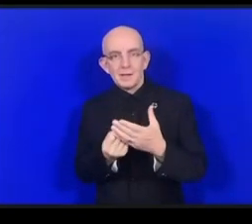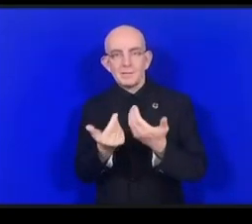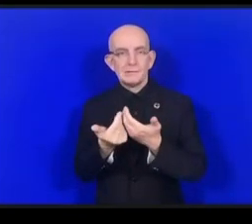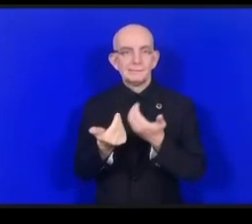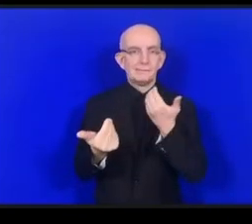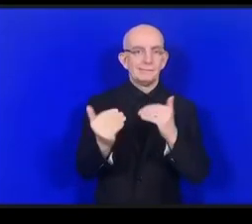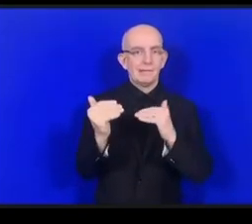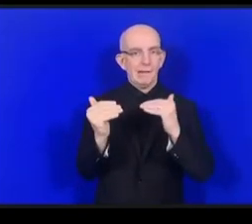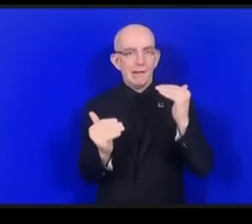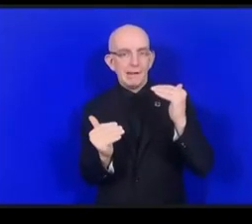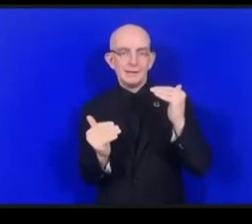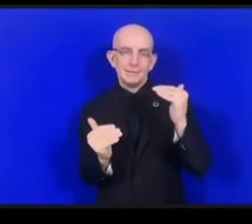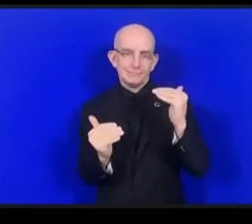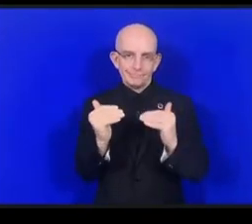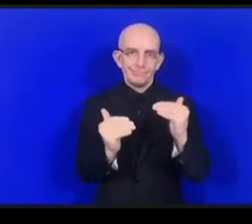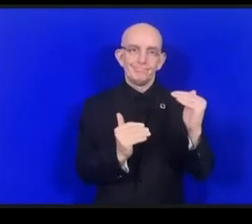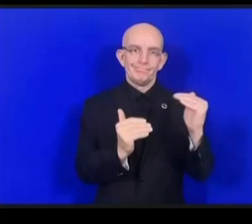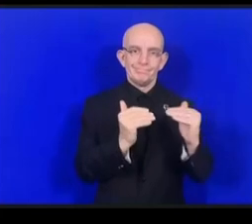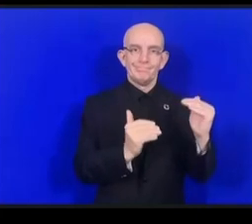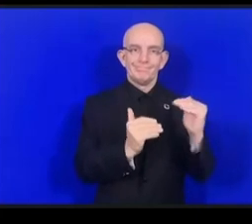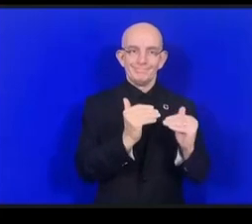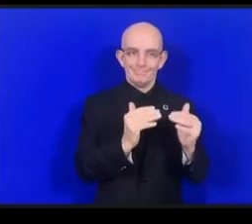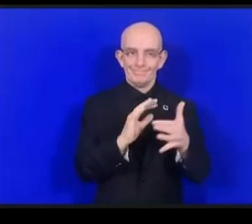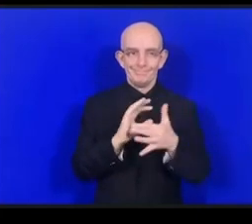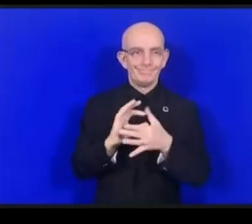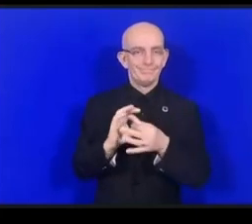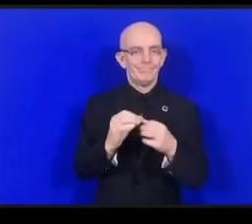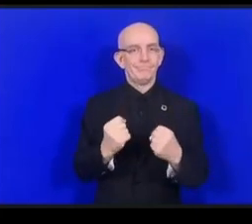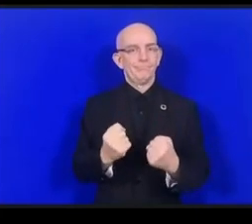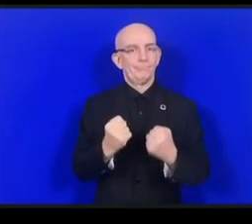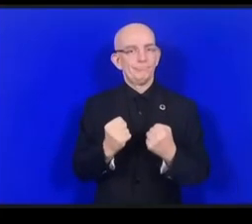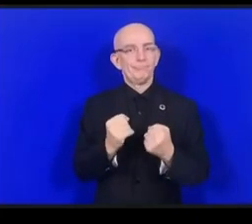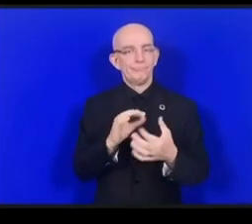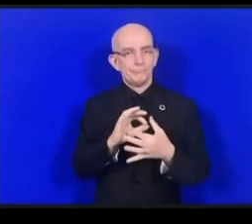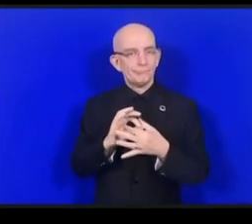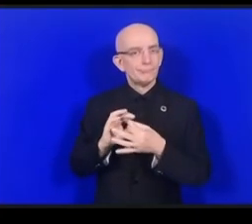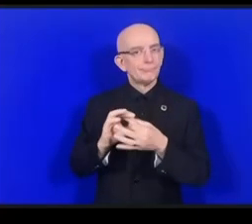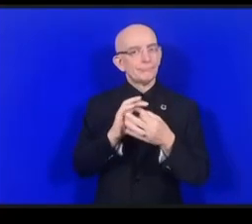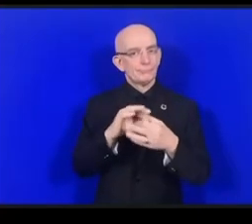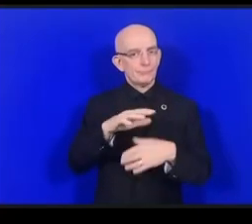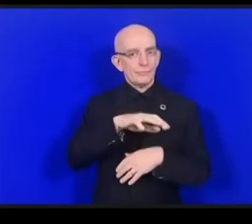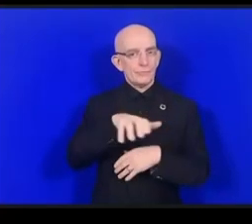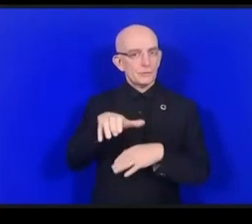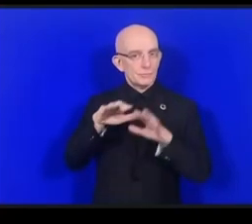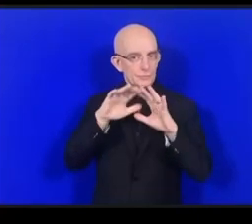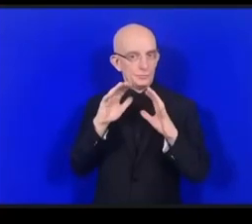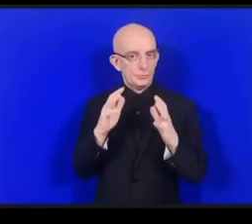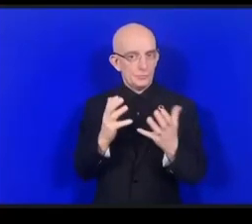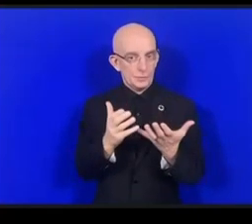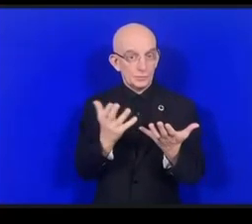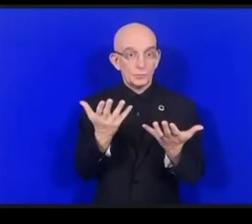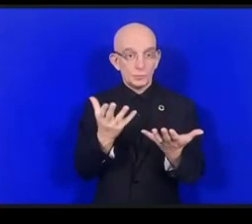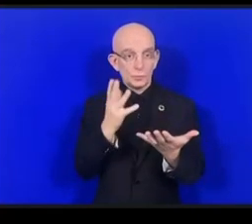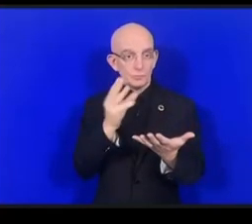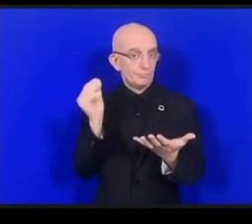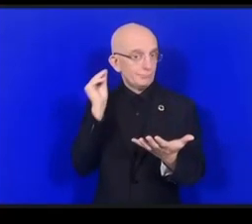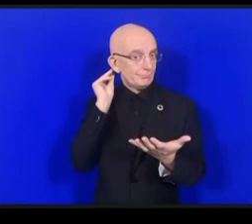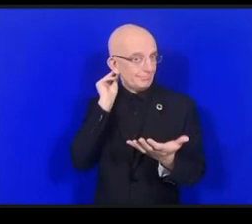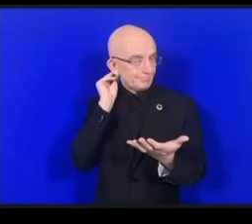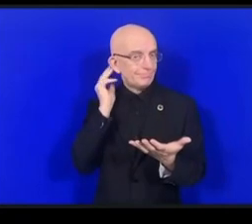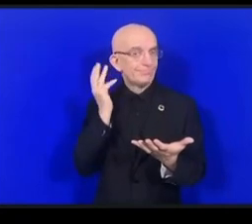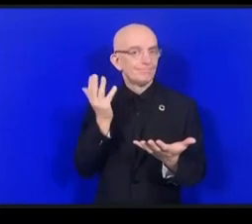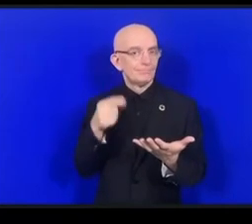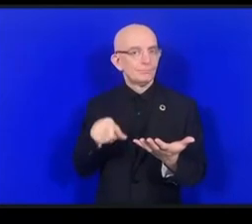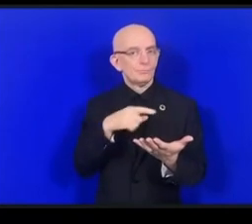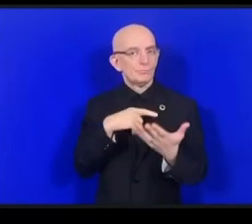mind, we suggest to make this session a starting point to unleash the potential of the Dynamic Coalition's network and